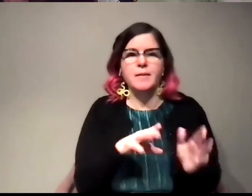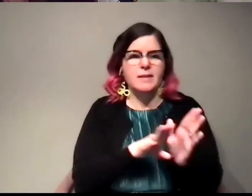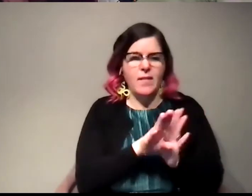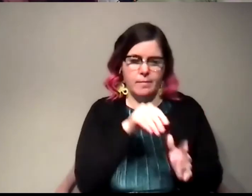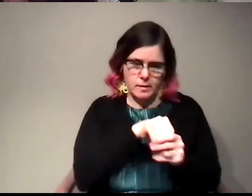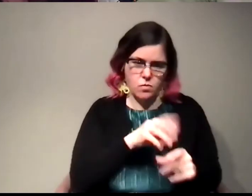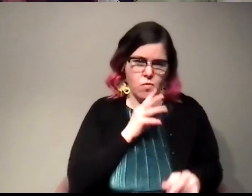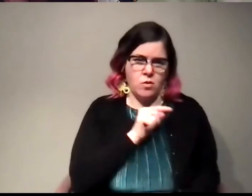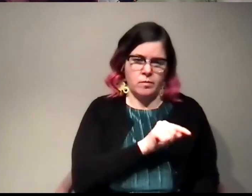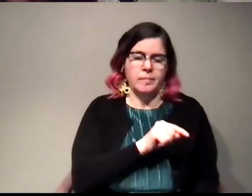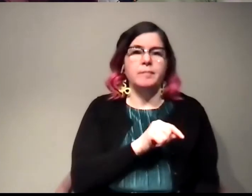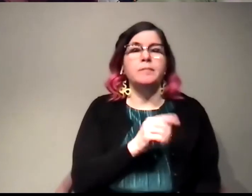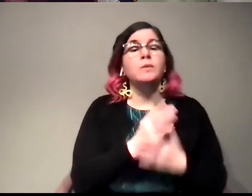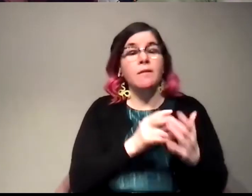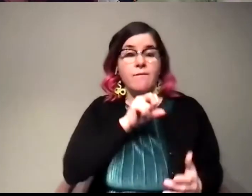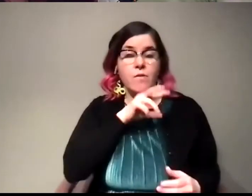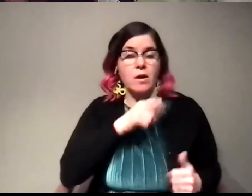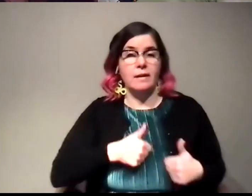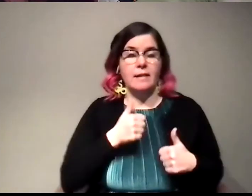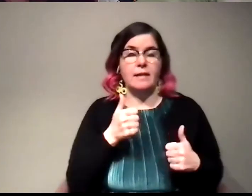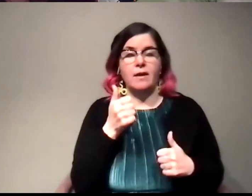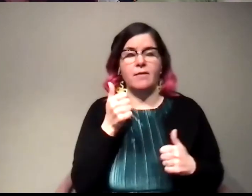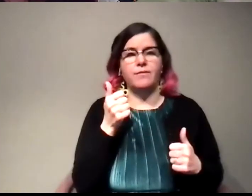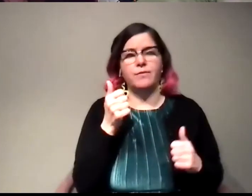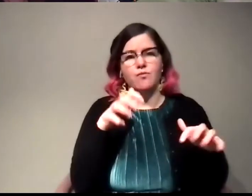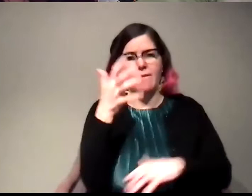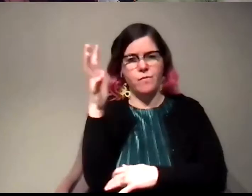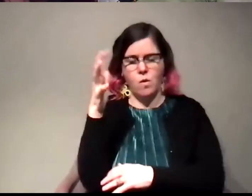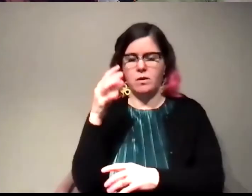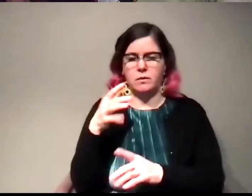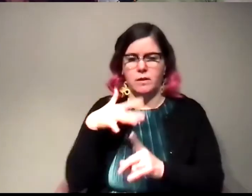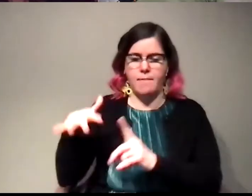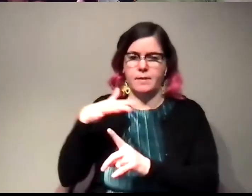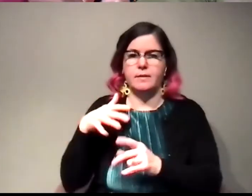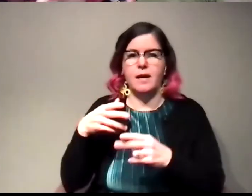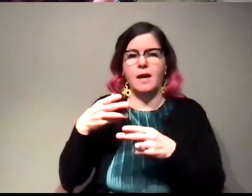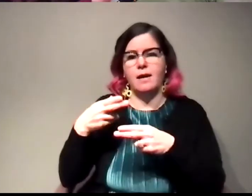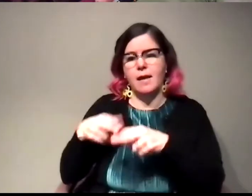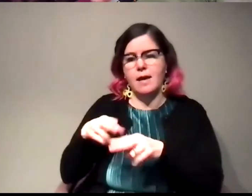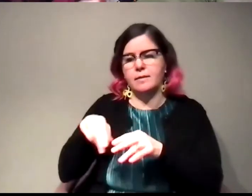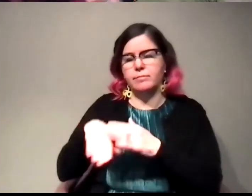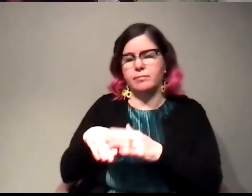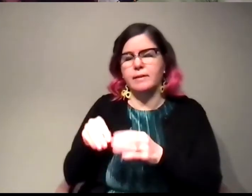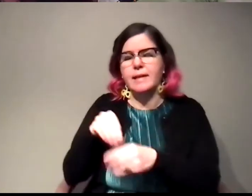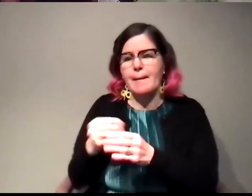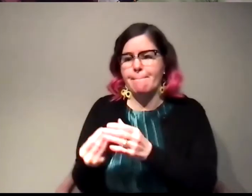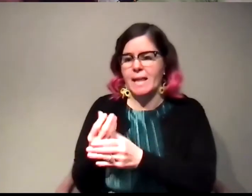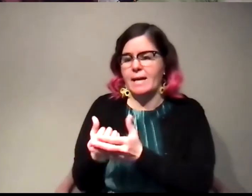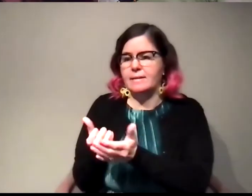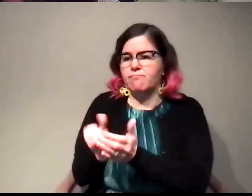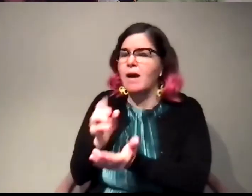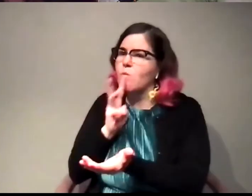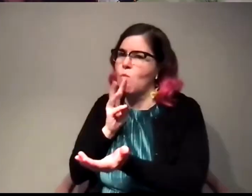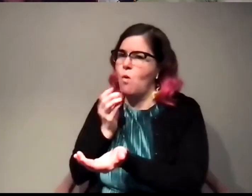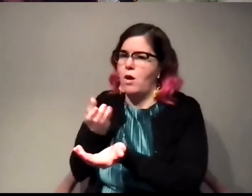water. So some frogs that live in rainforest habitats lay their eggs in plants that have like little cups of water rather than an actual